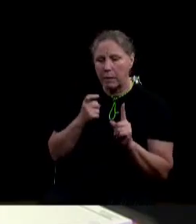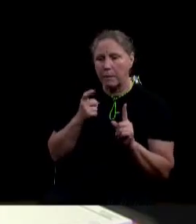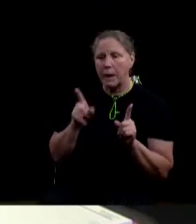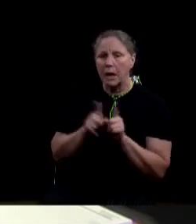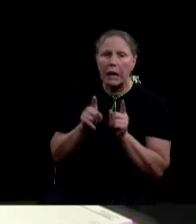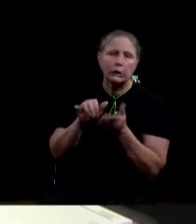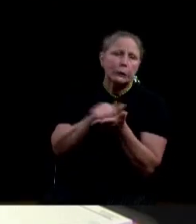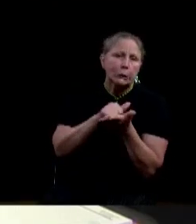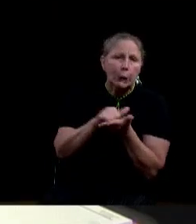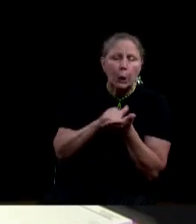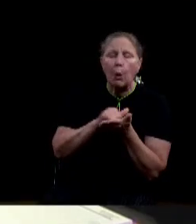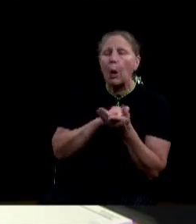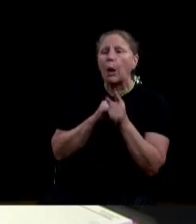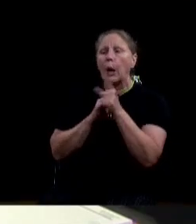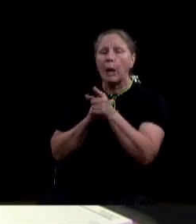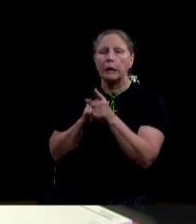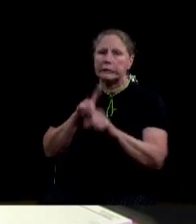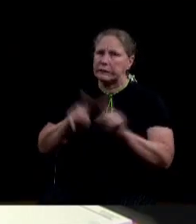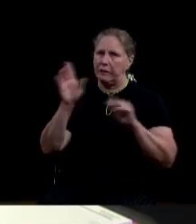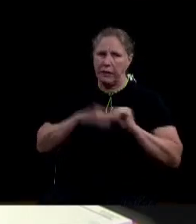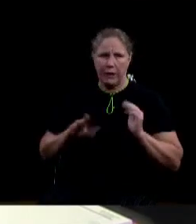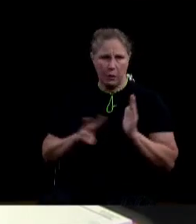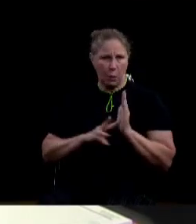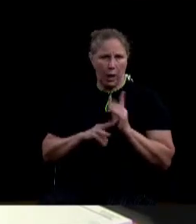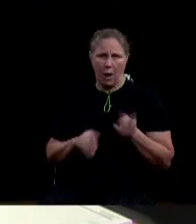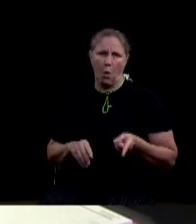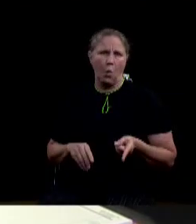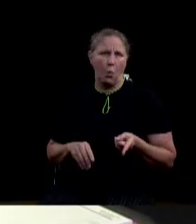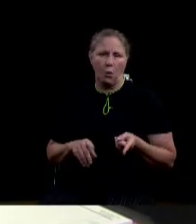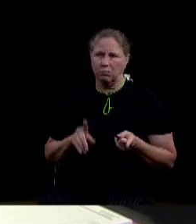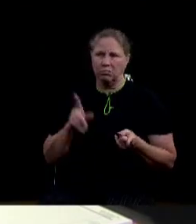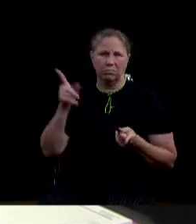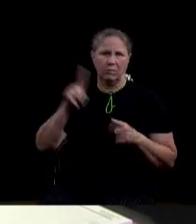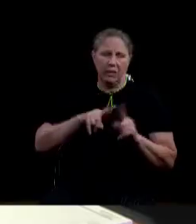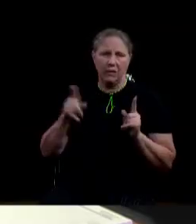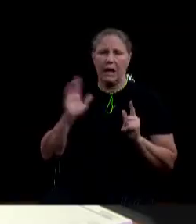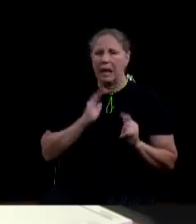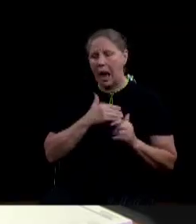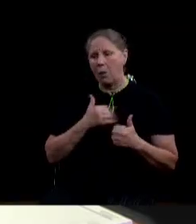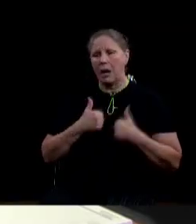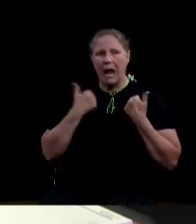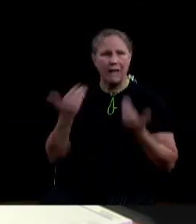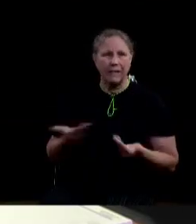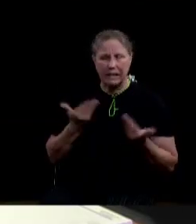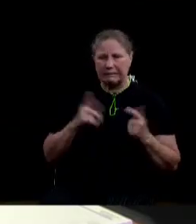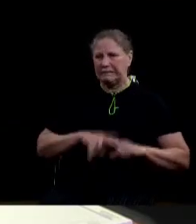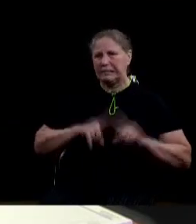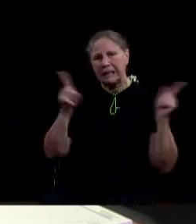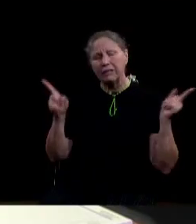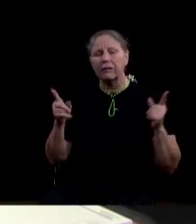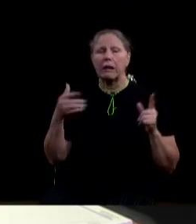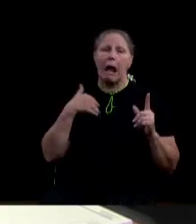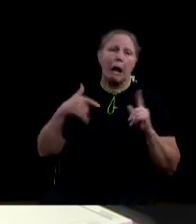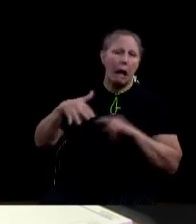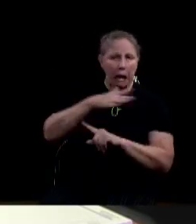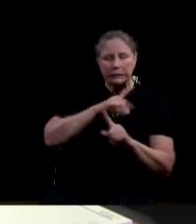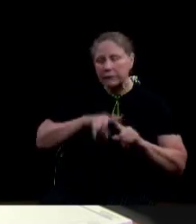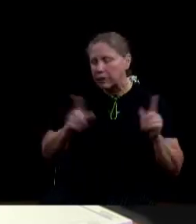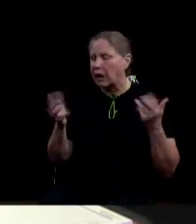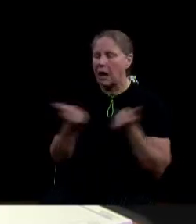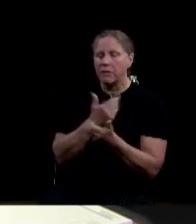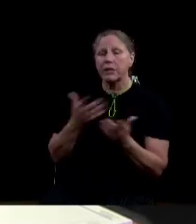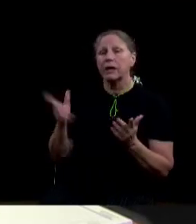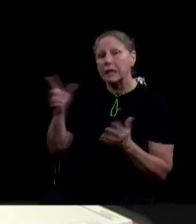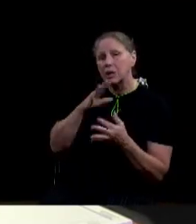Waco, and our way of life is different in Waco. Could you speak to the relevance of studies that